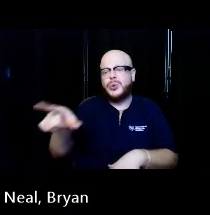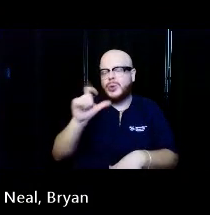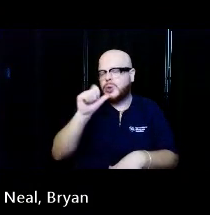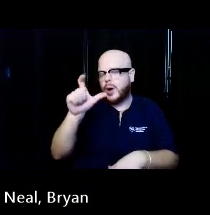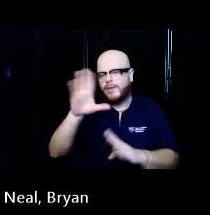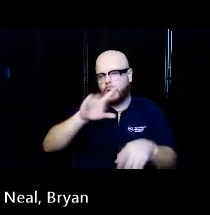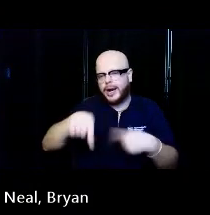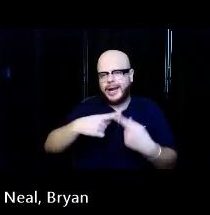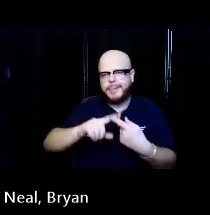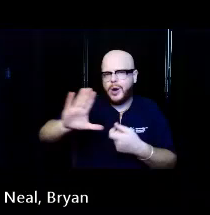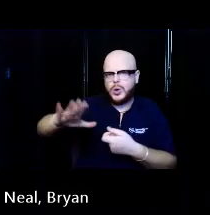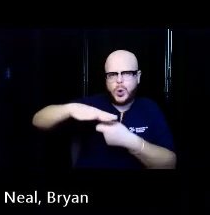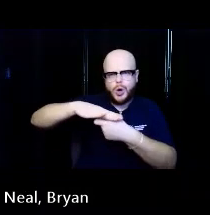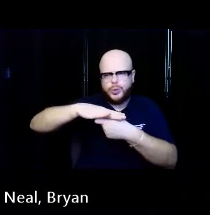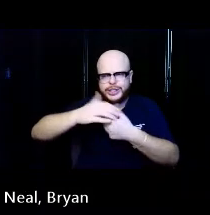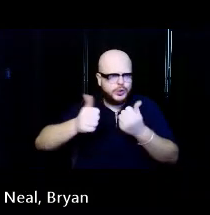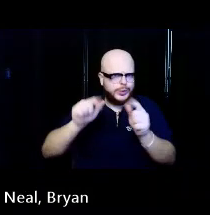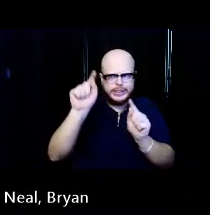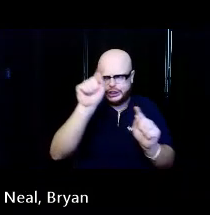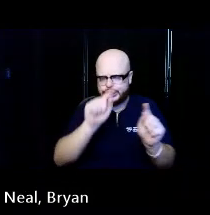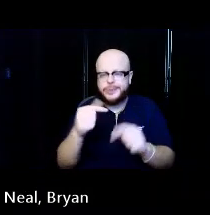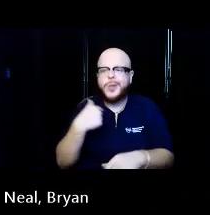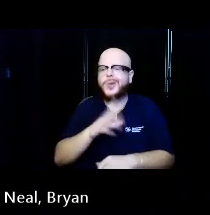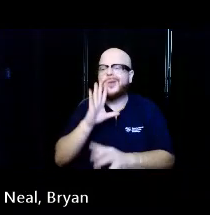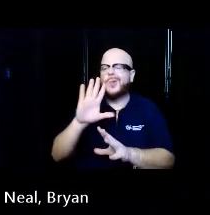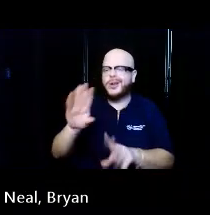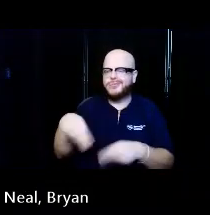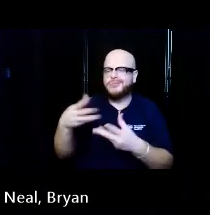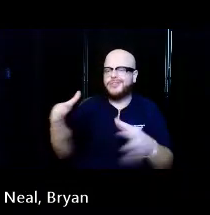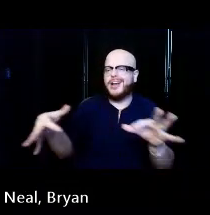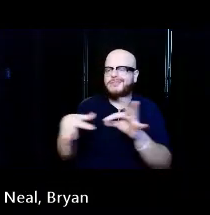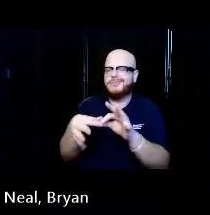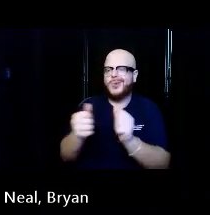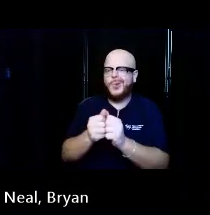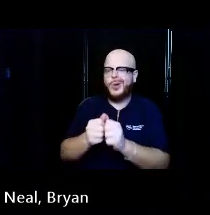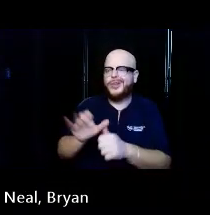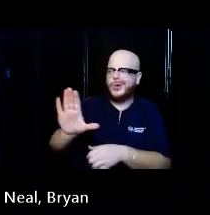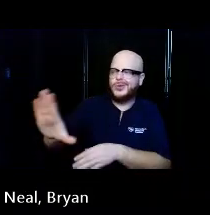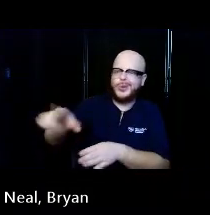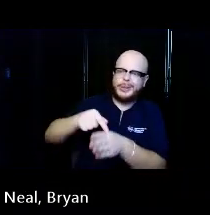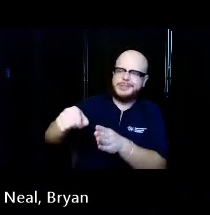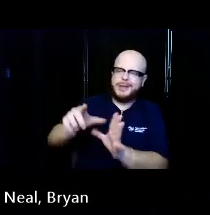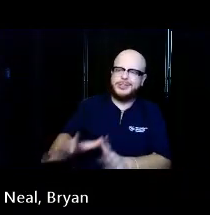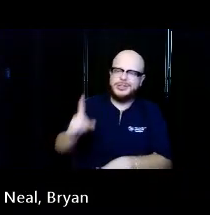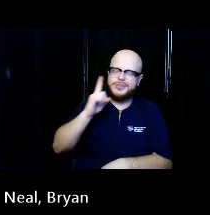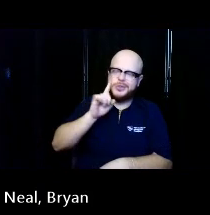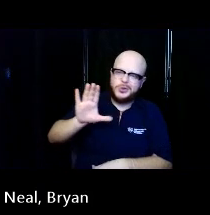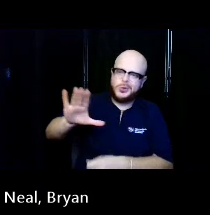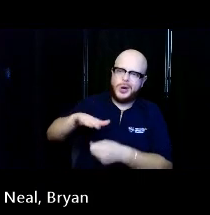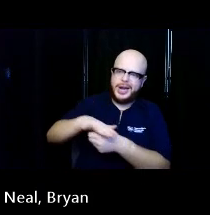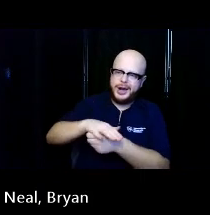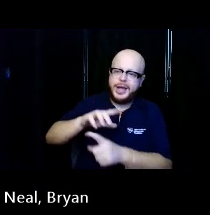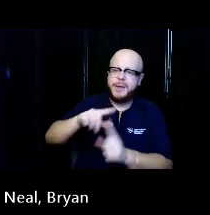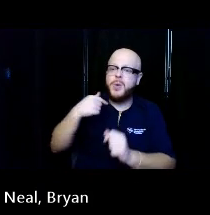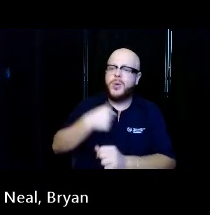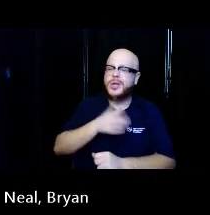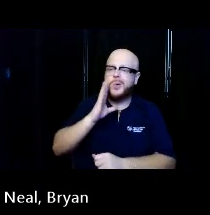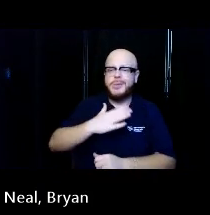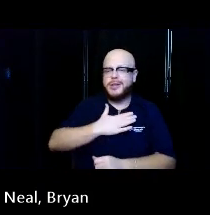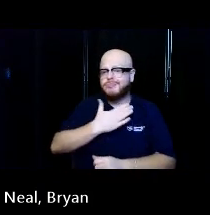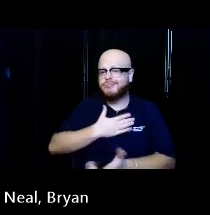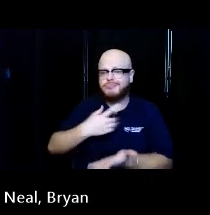with the Accessible Ohio specialist in your region, but happy to talk with you further about your goals. We received